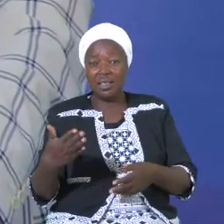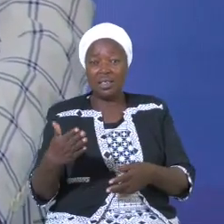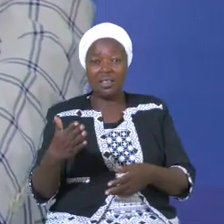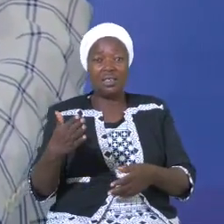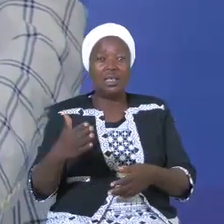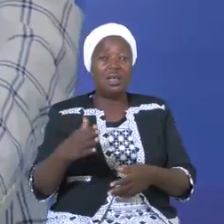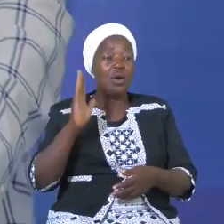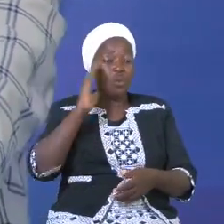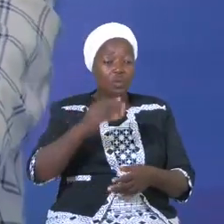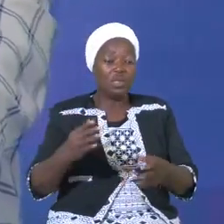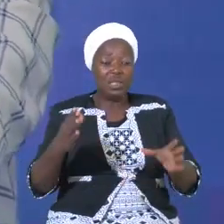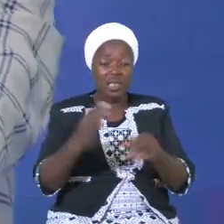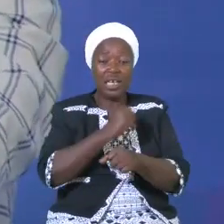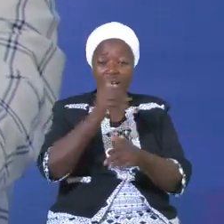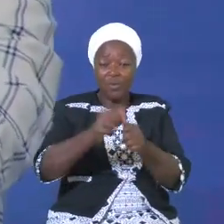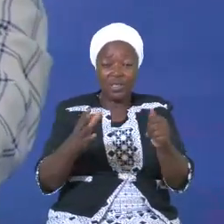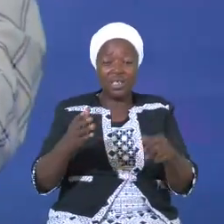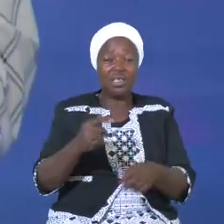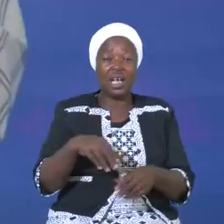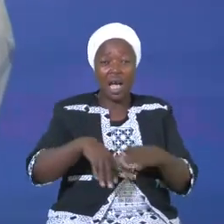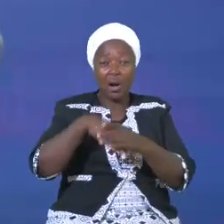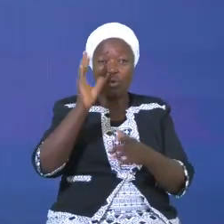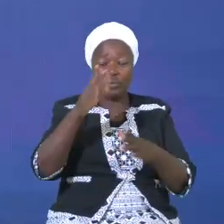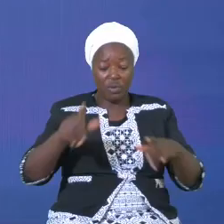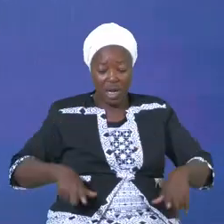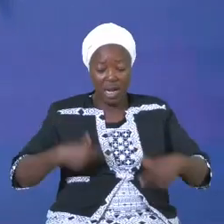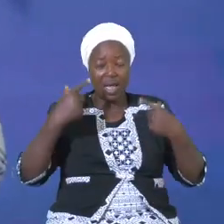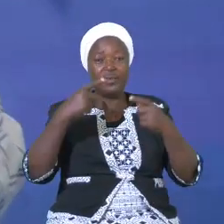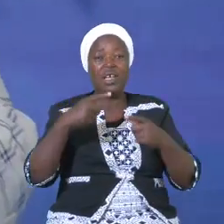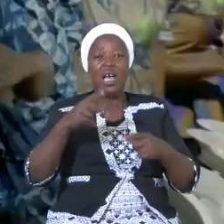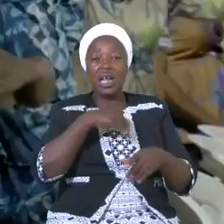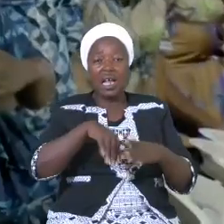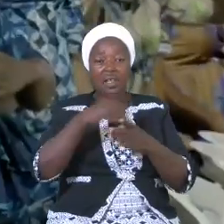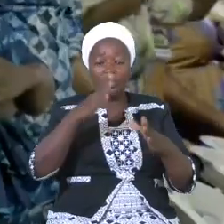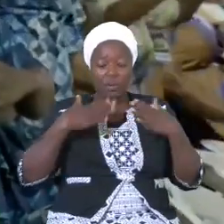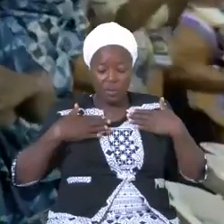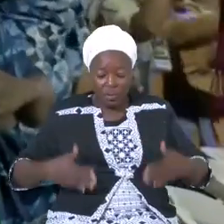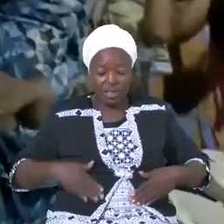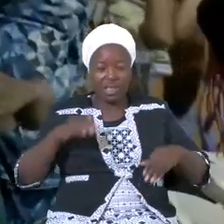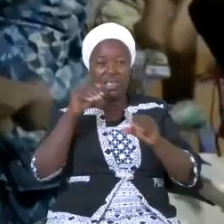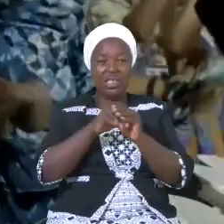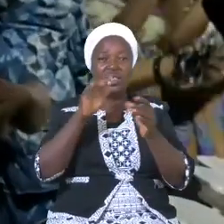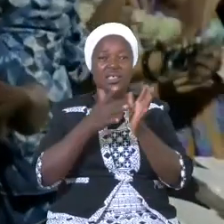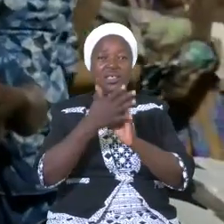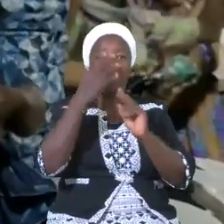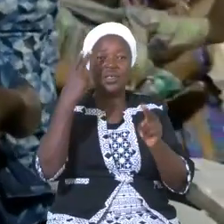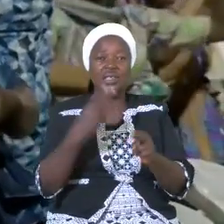its lord and go out of your body in jesus name